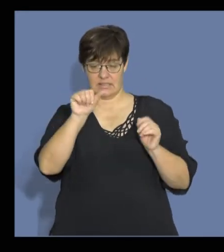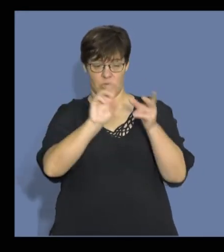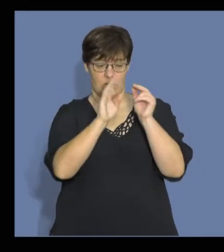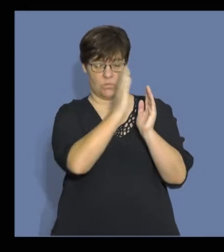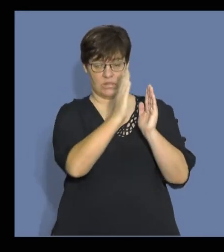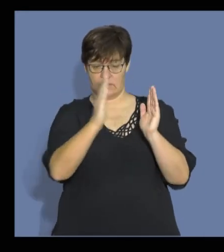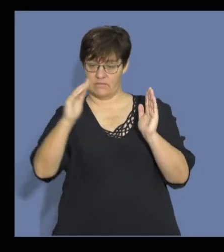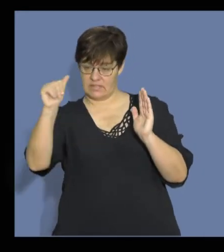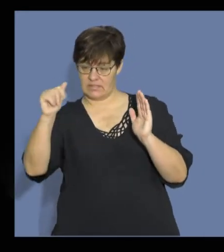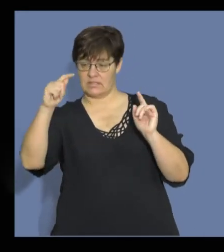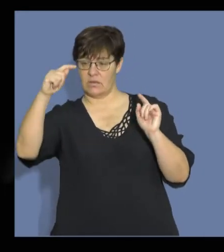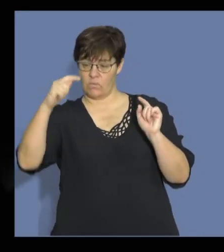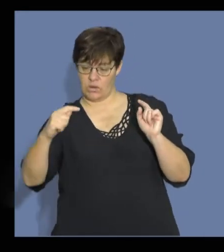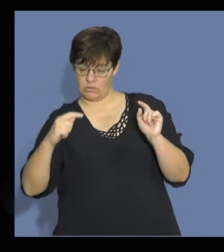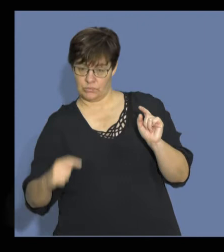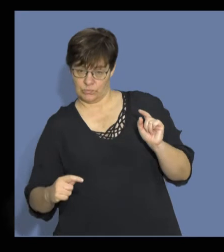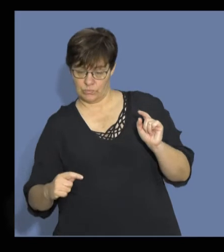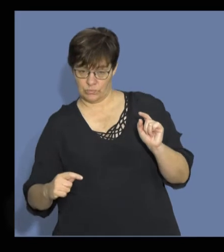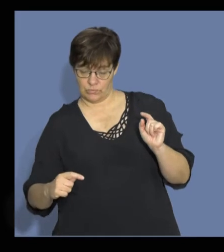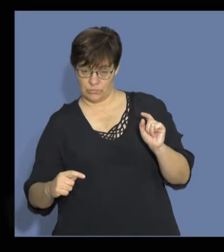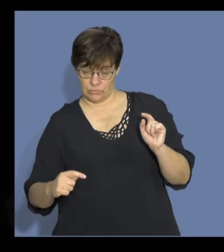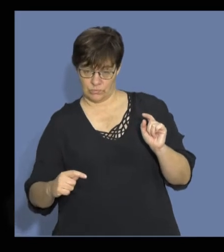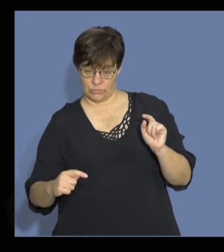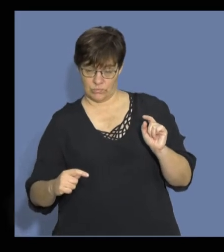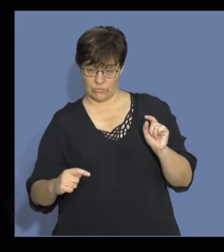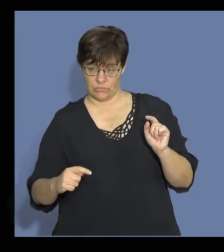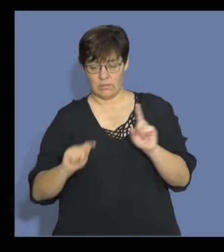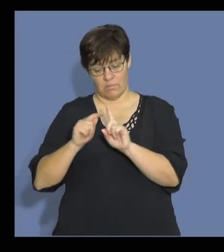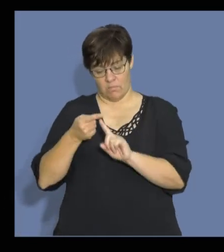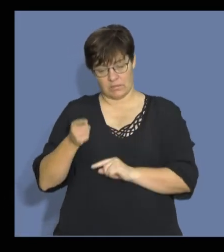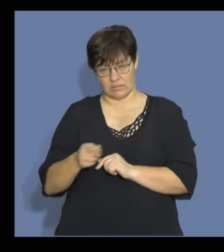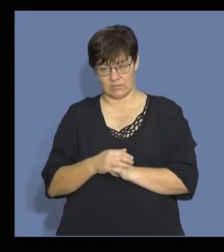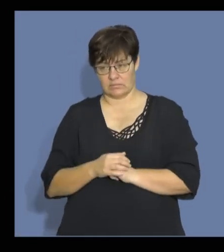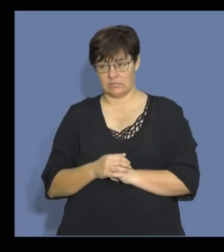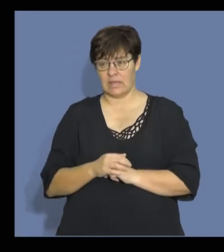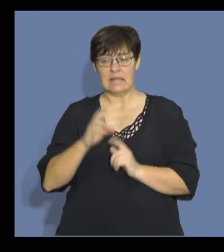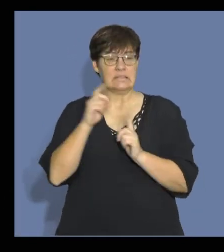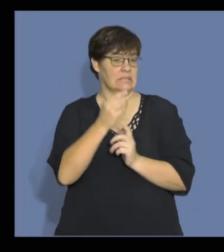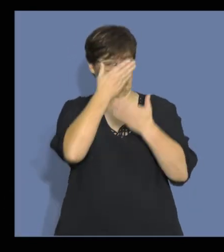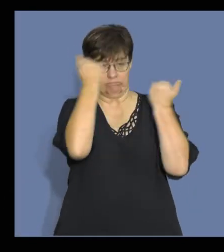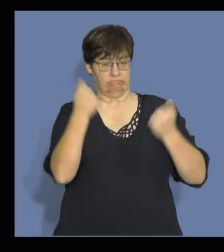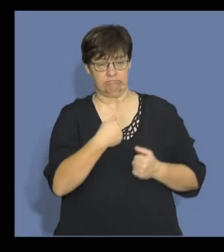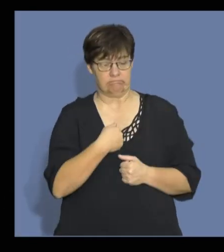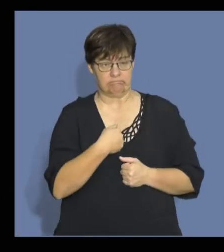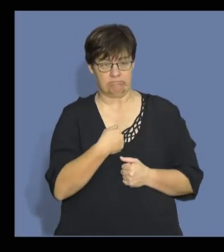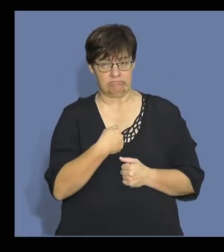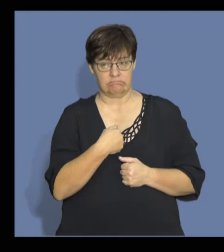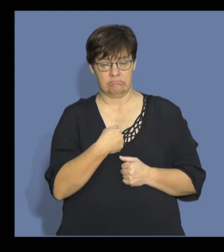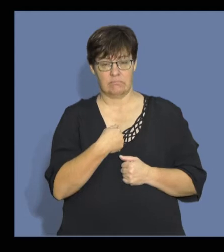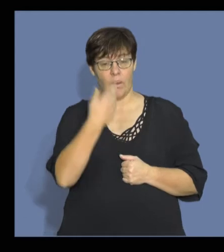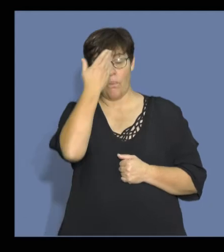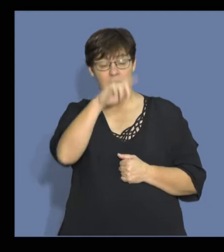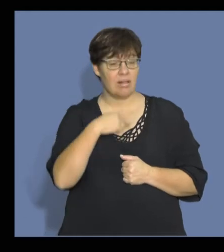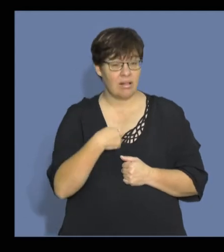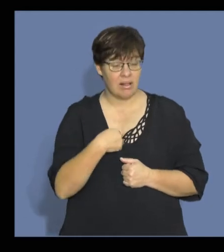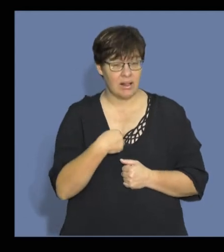x value of 6 and a y value of minus 2. Now, I don't know where D is, but I